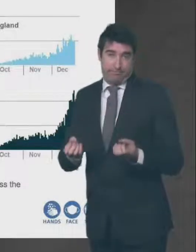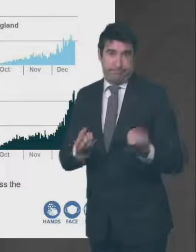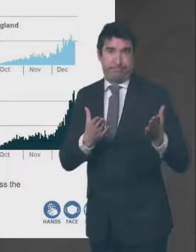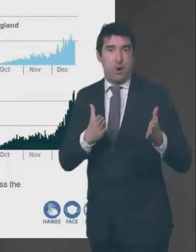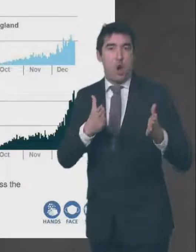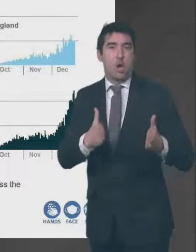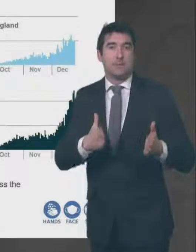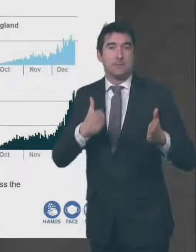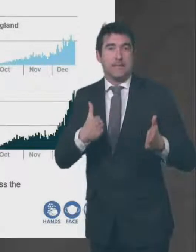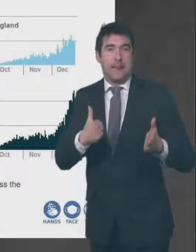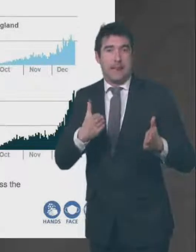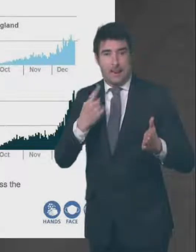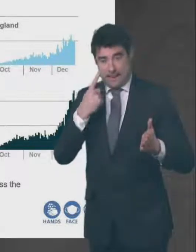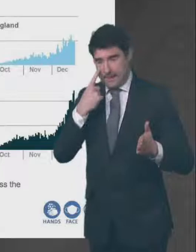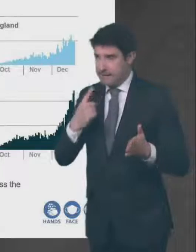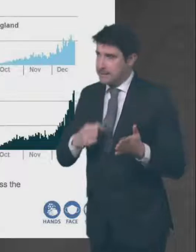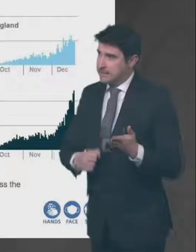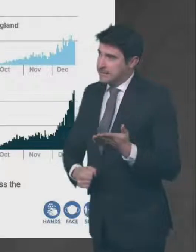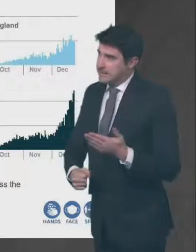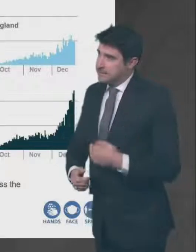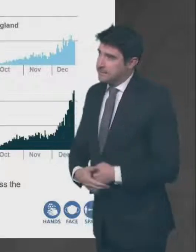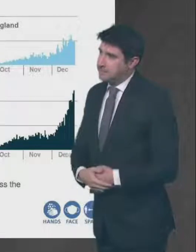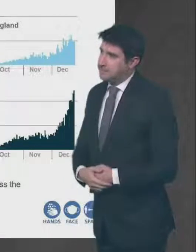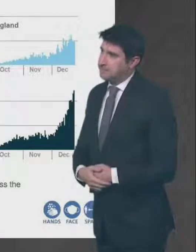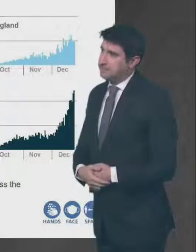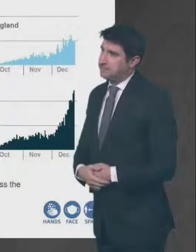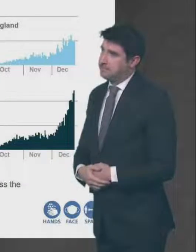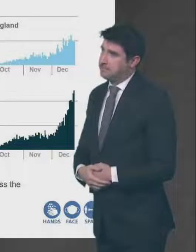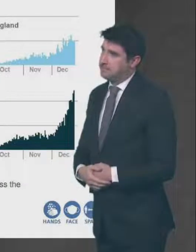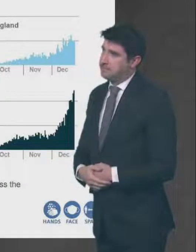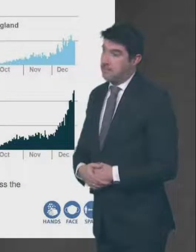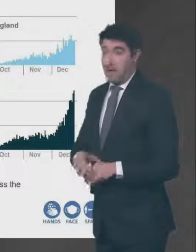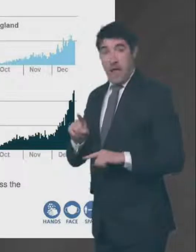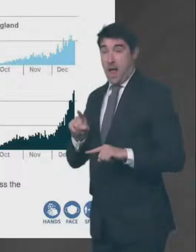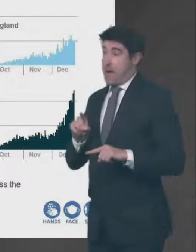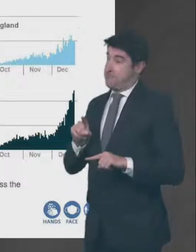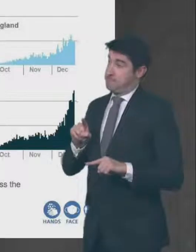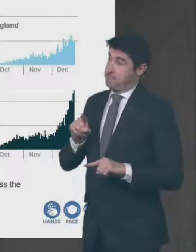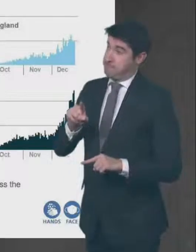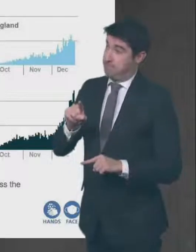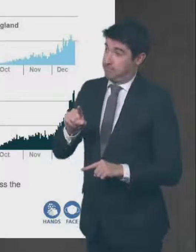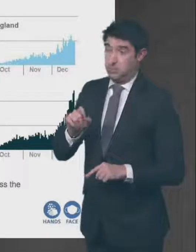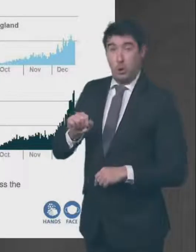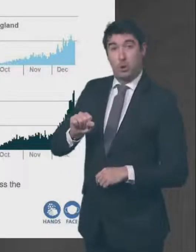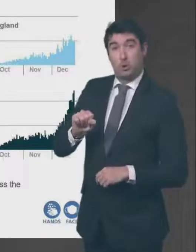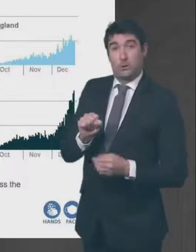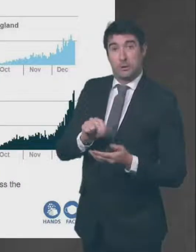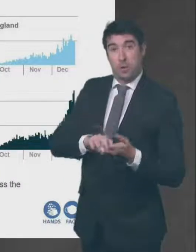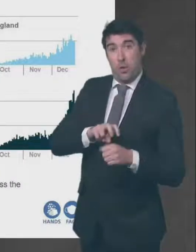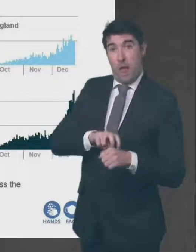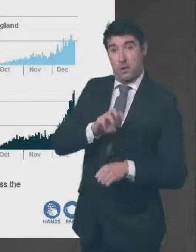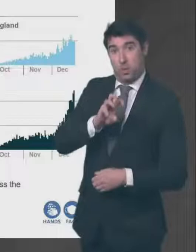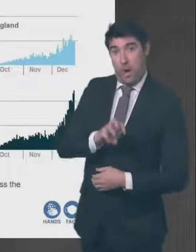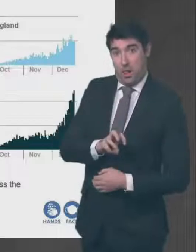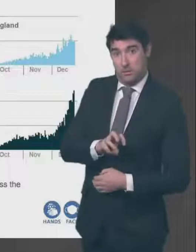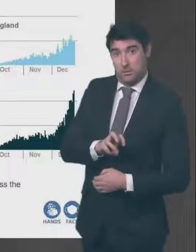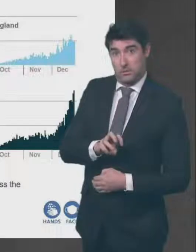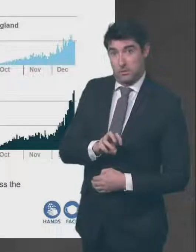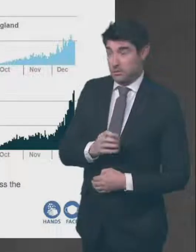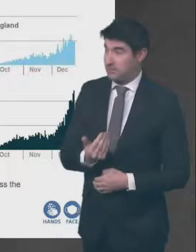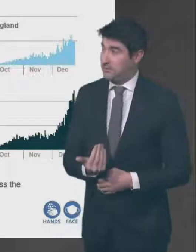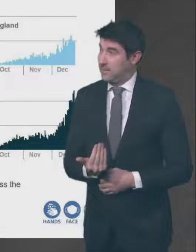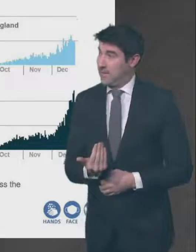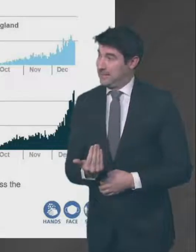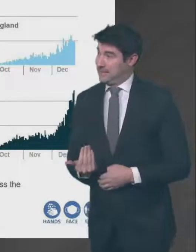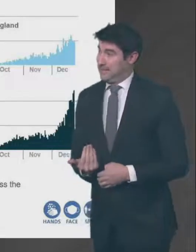see Scotland, Northern Ireland and Wales, and then you can see the English regions on the right of the slide. And I